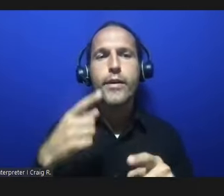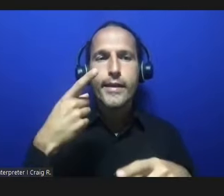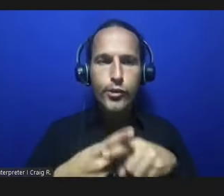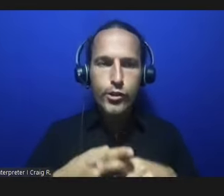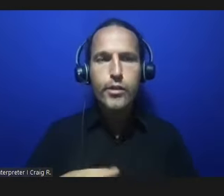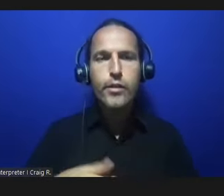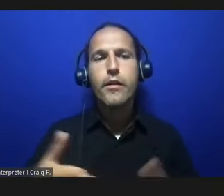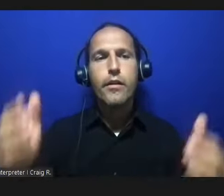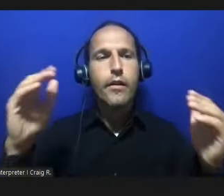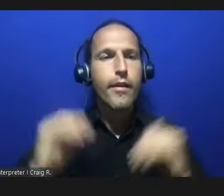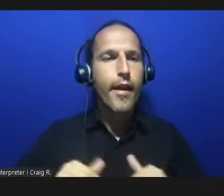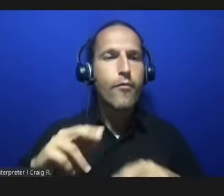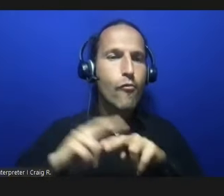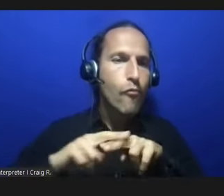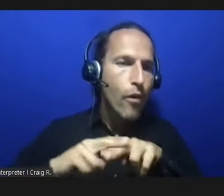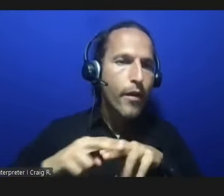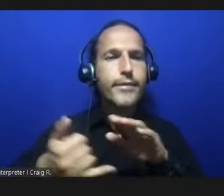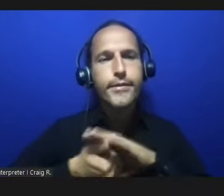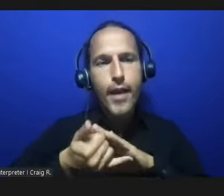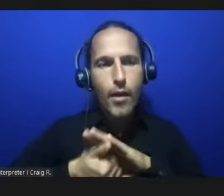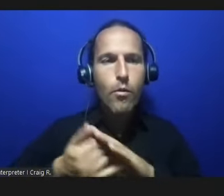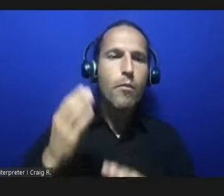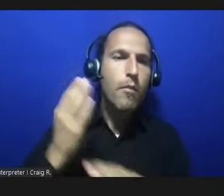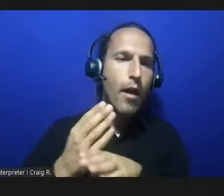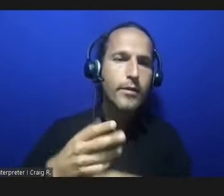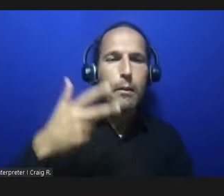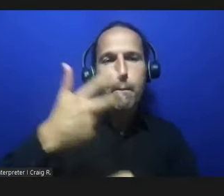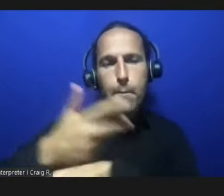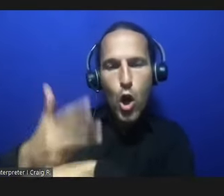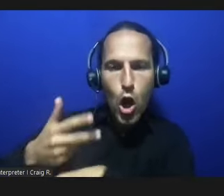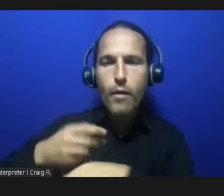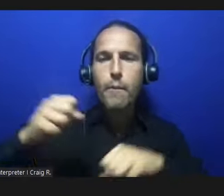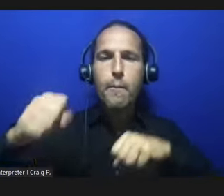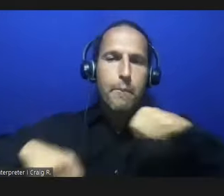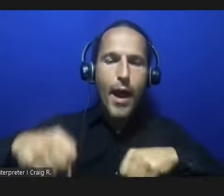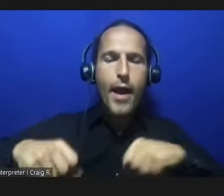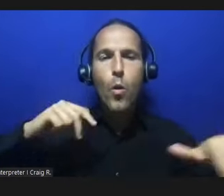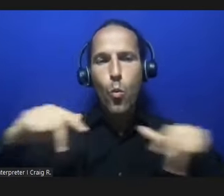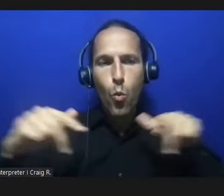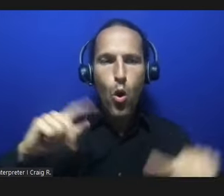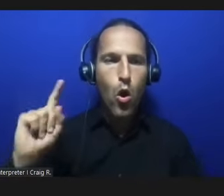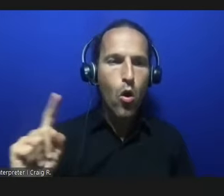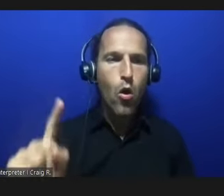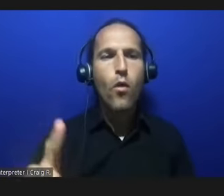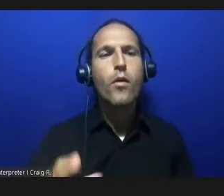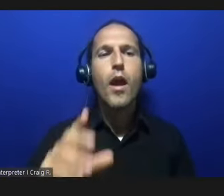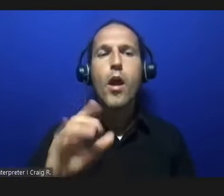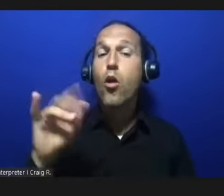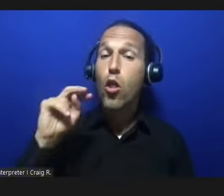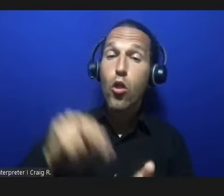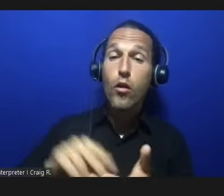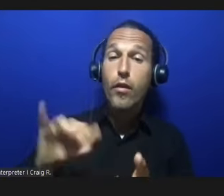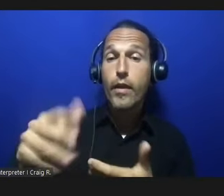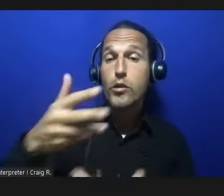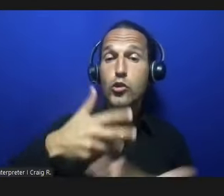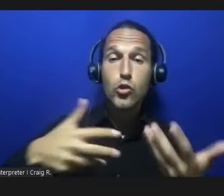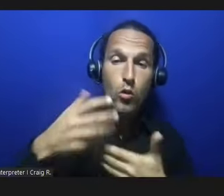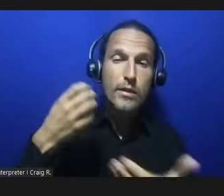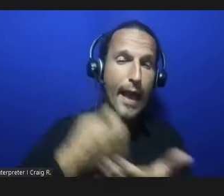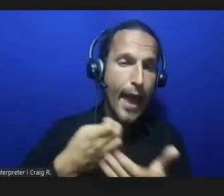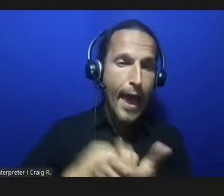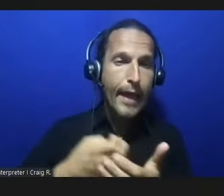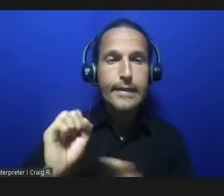rail, subways, and buses, parking and pedestrian and bicyclists. We'll also be looking at social and economic considerations